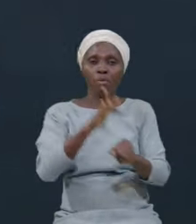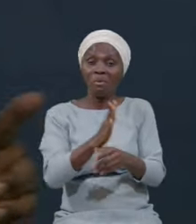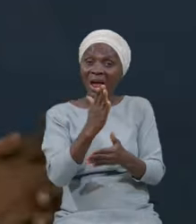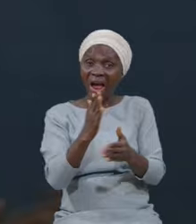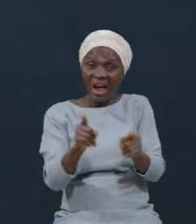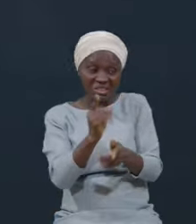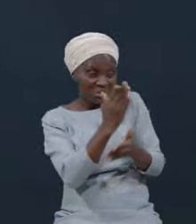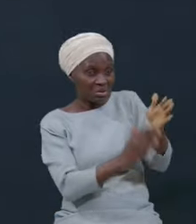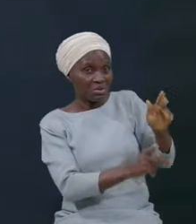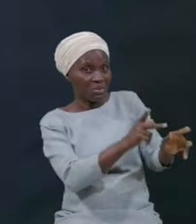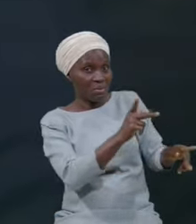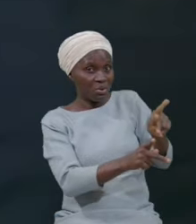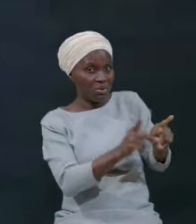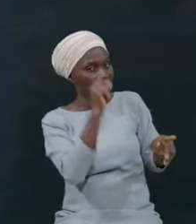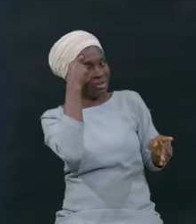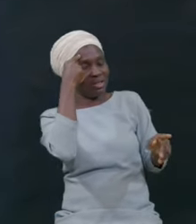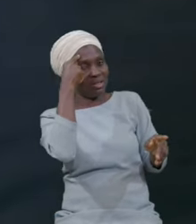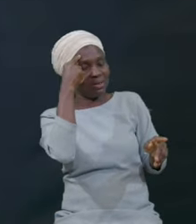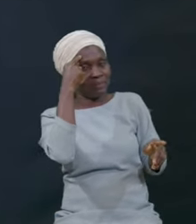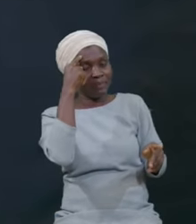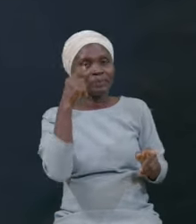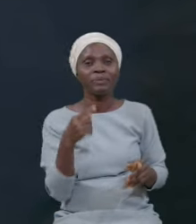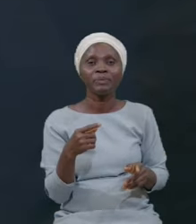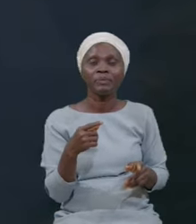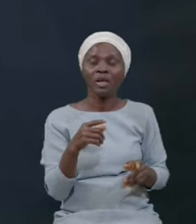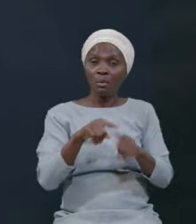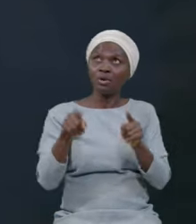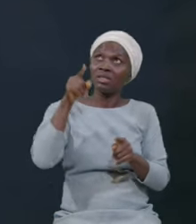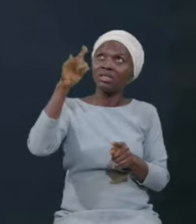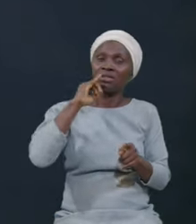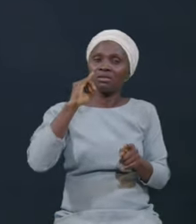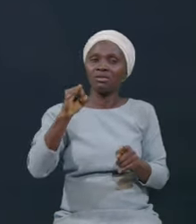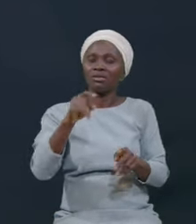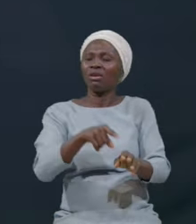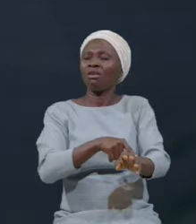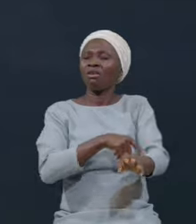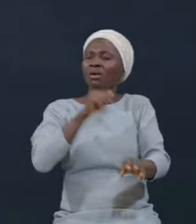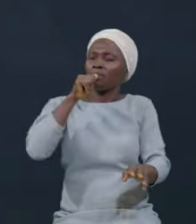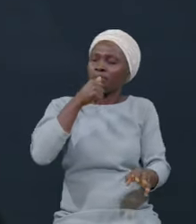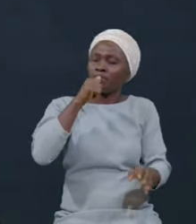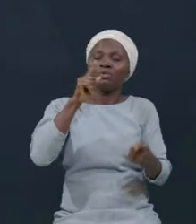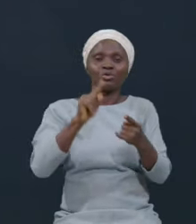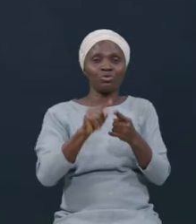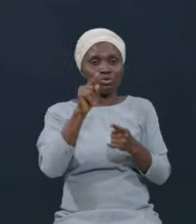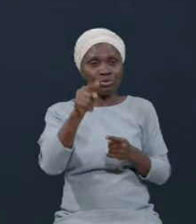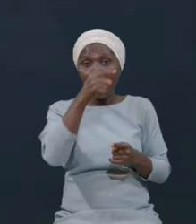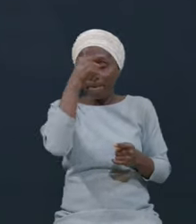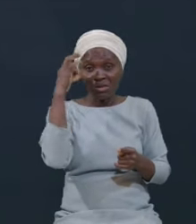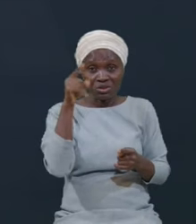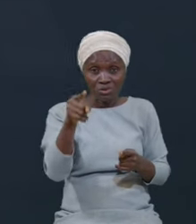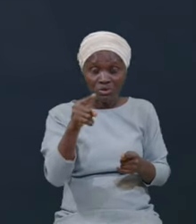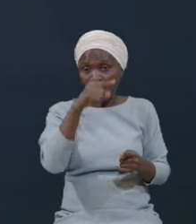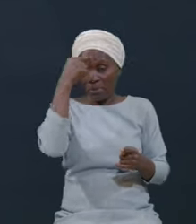slackness, but he is long-suffering towards what? To you what? Not willing that